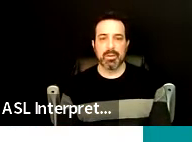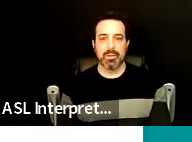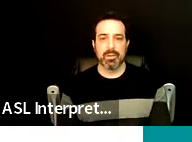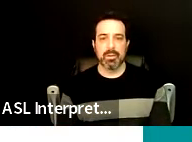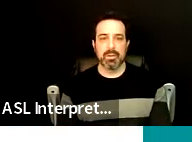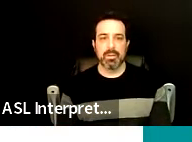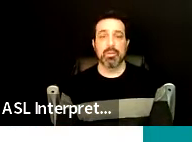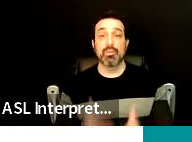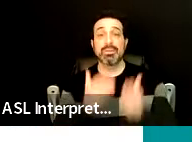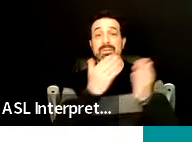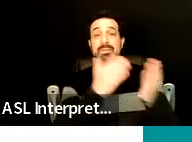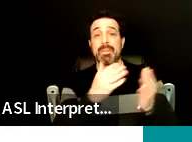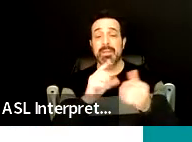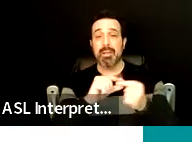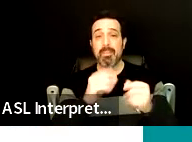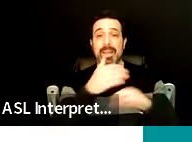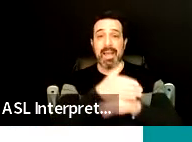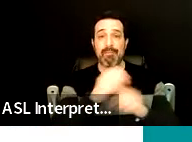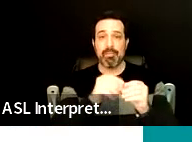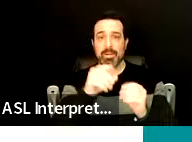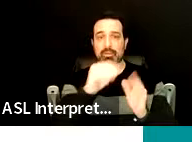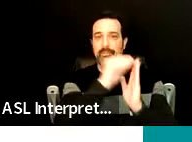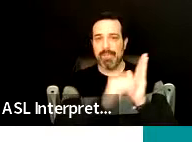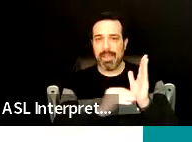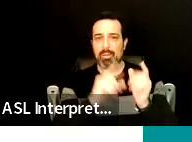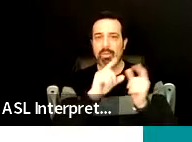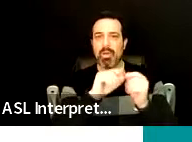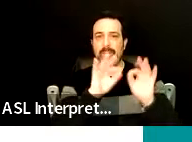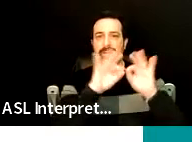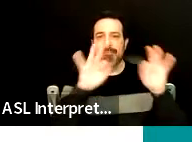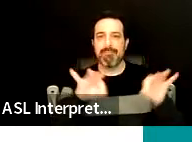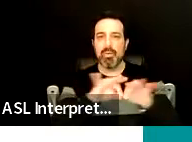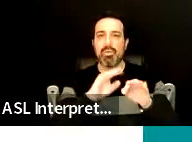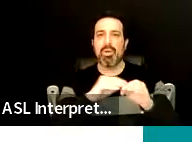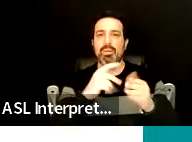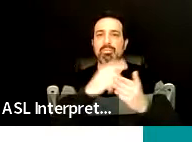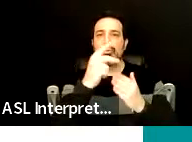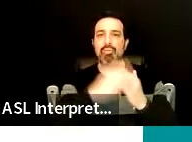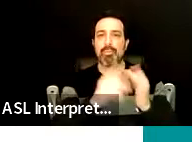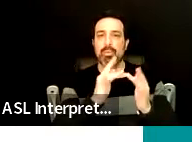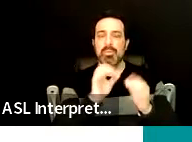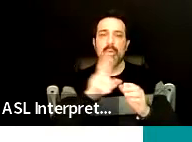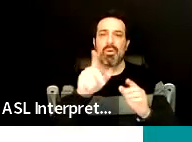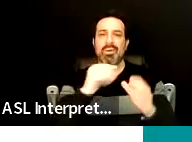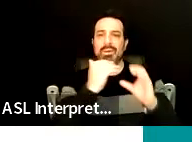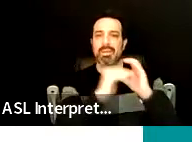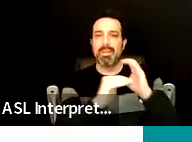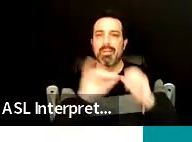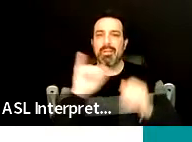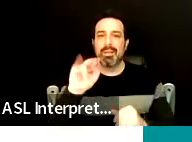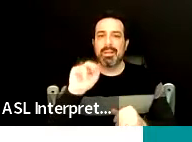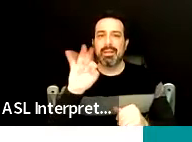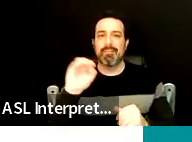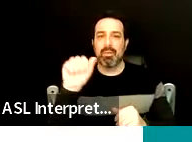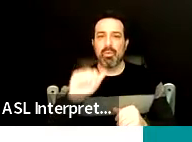To submit comments after the meeting, you fill out the comment form on the program website or email your comments to